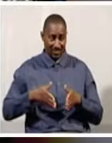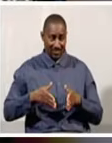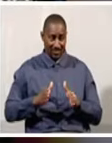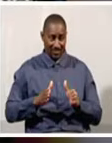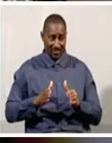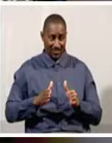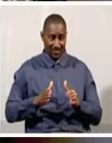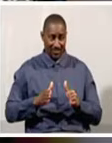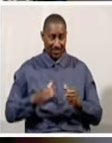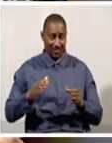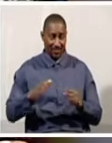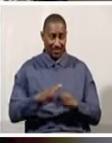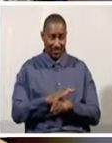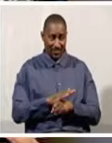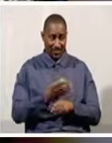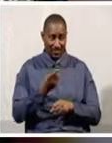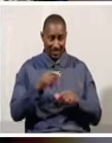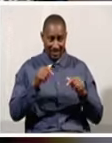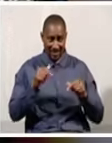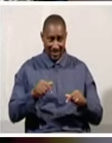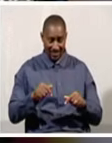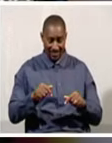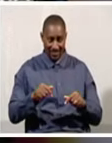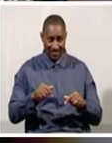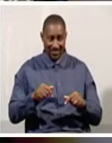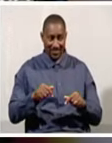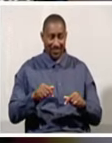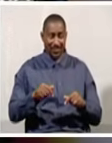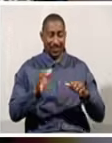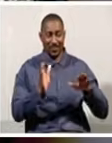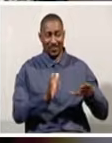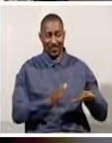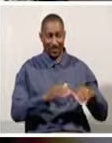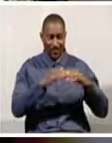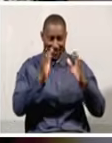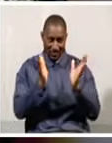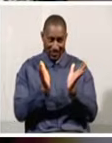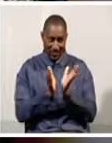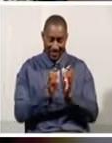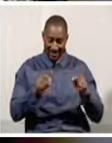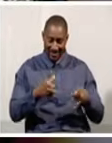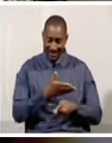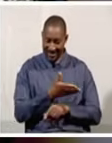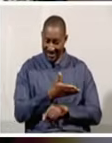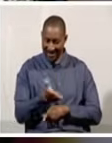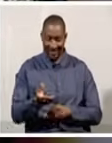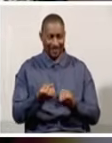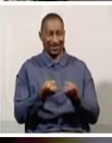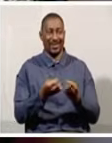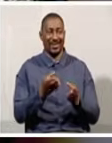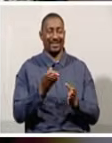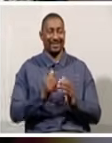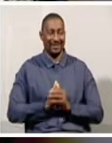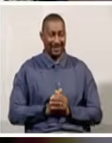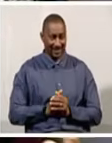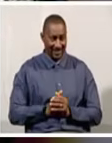man. Because he gave his all. Everything. To us. And I felt that statement so